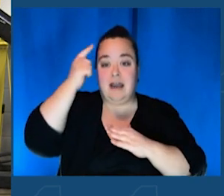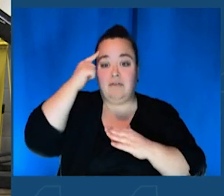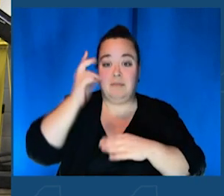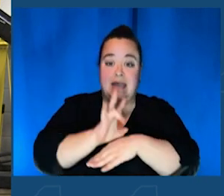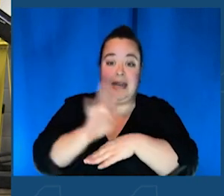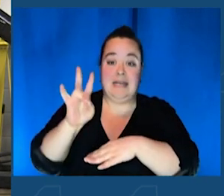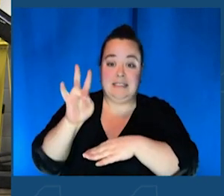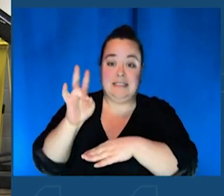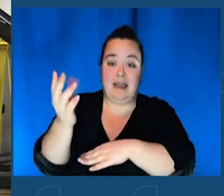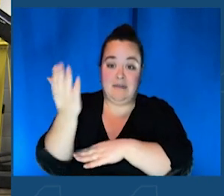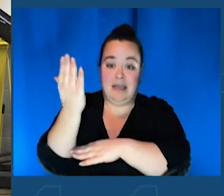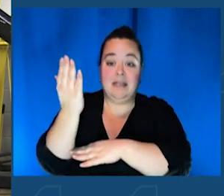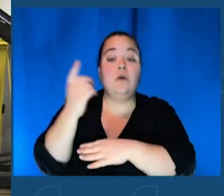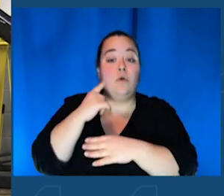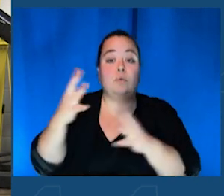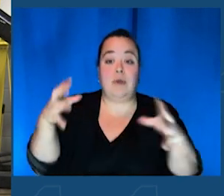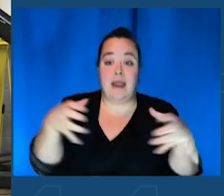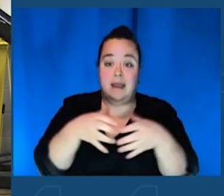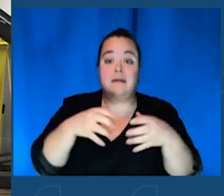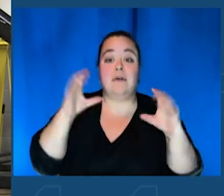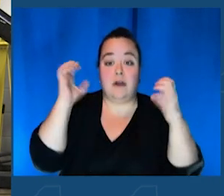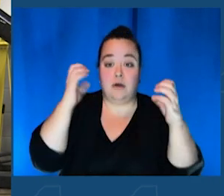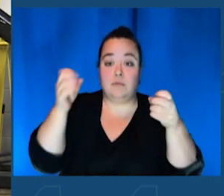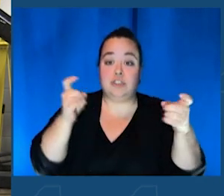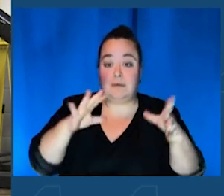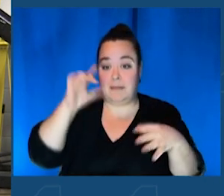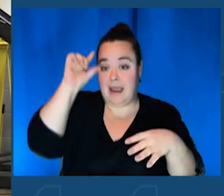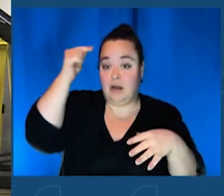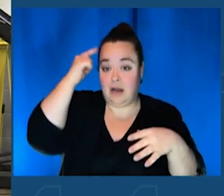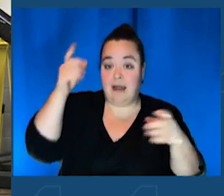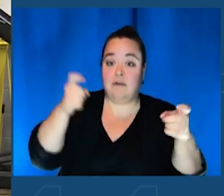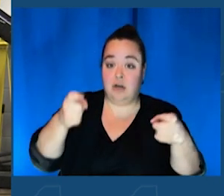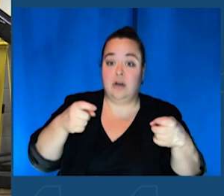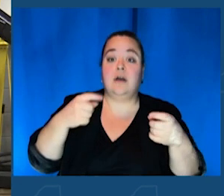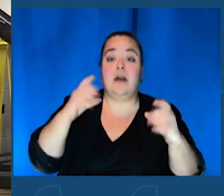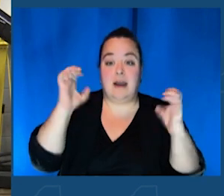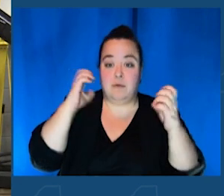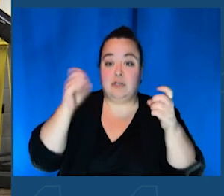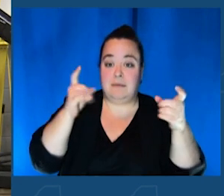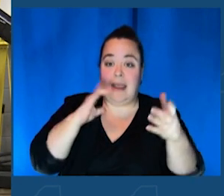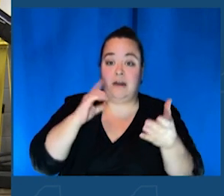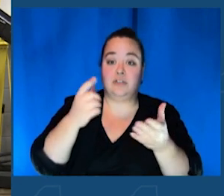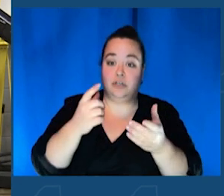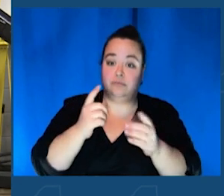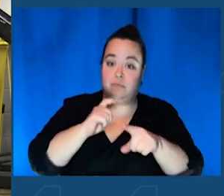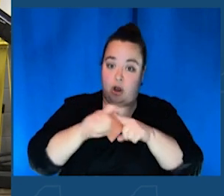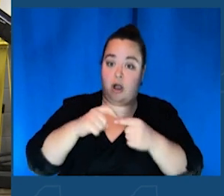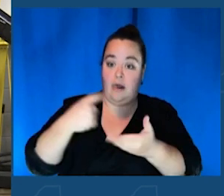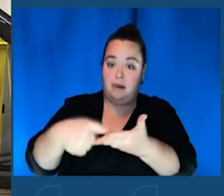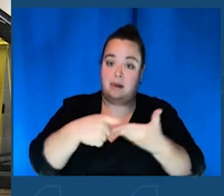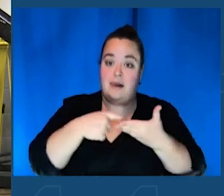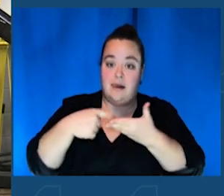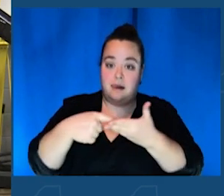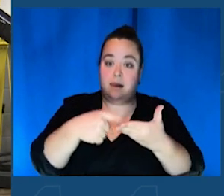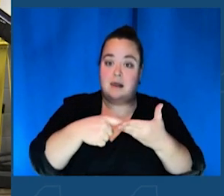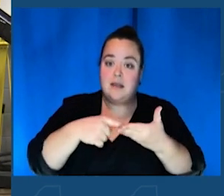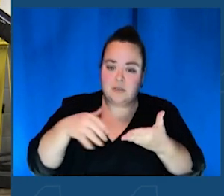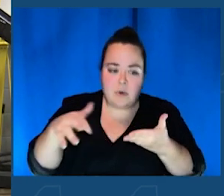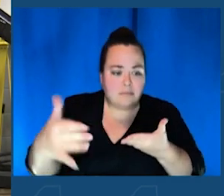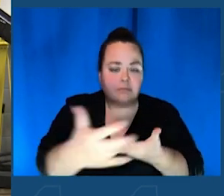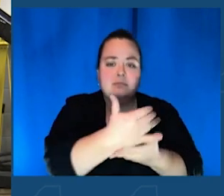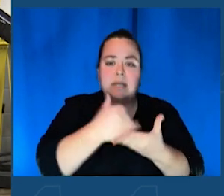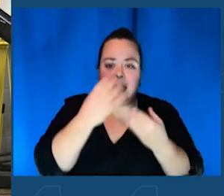supervisor, mayor, emergency manager call in which we're informing the communities about what's happening in their communities. And I want to thank